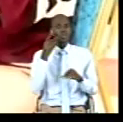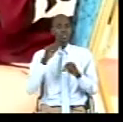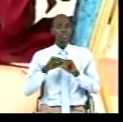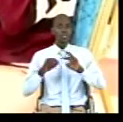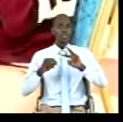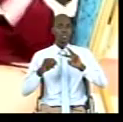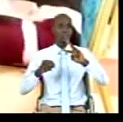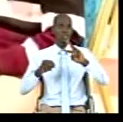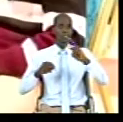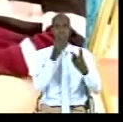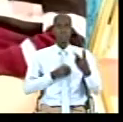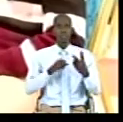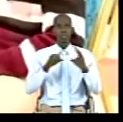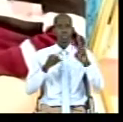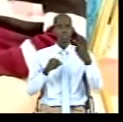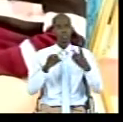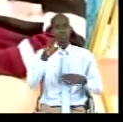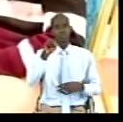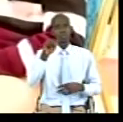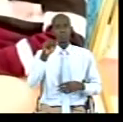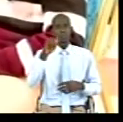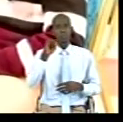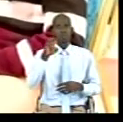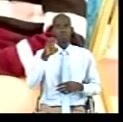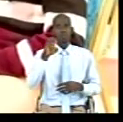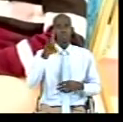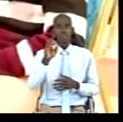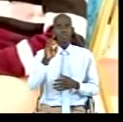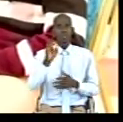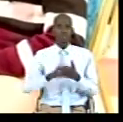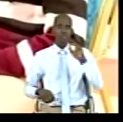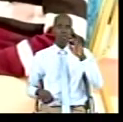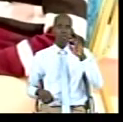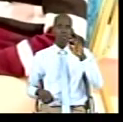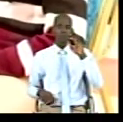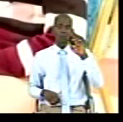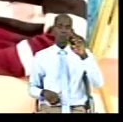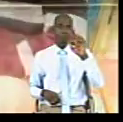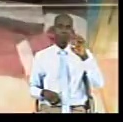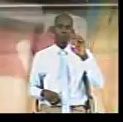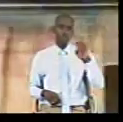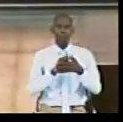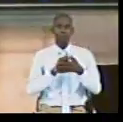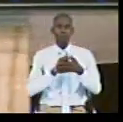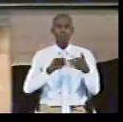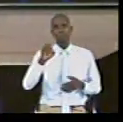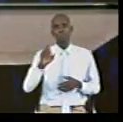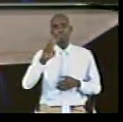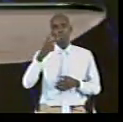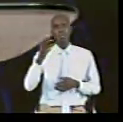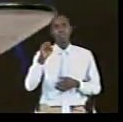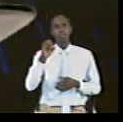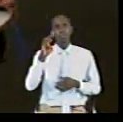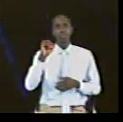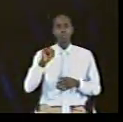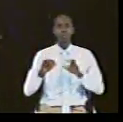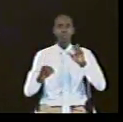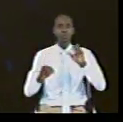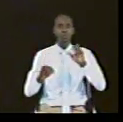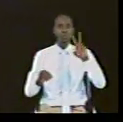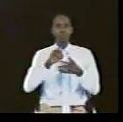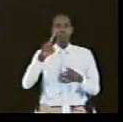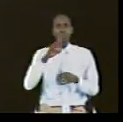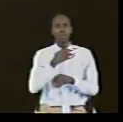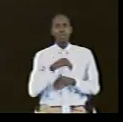12, reading from verse 1. 2 Samuel chapter 12, verse 1. And the Lord sent Nathan unto